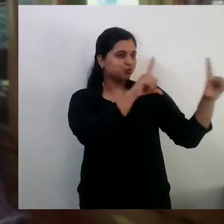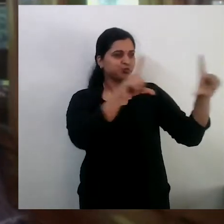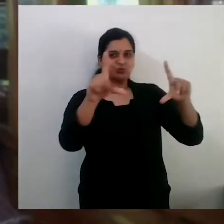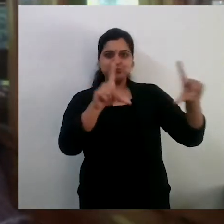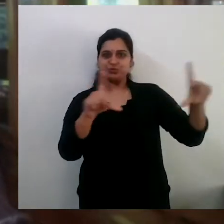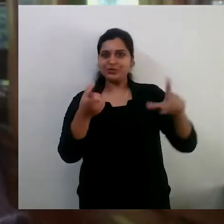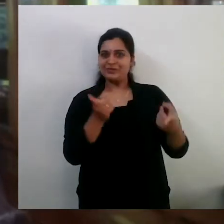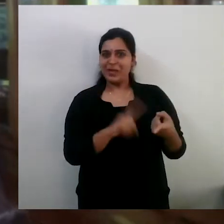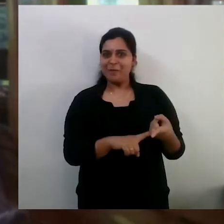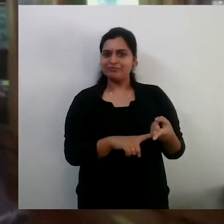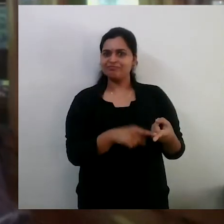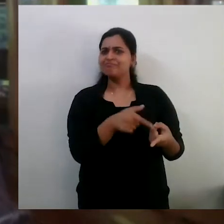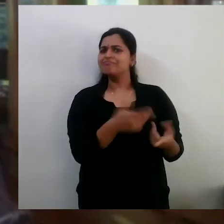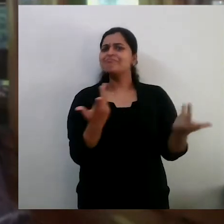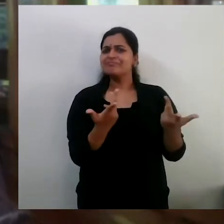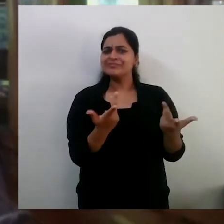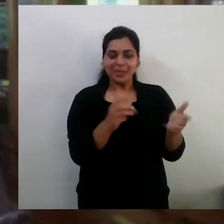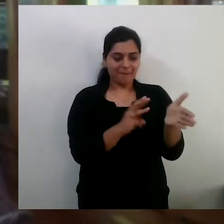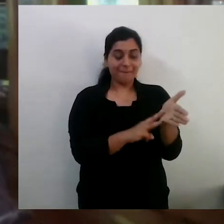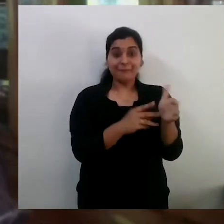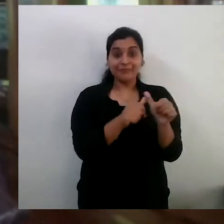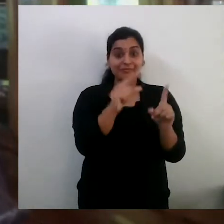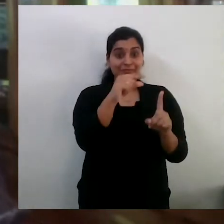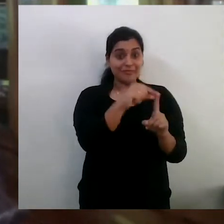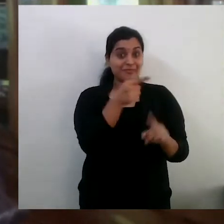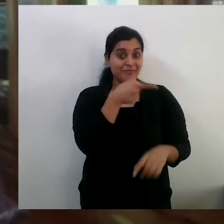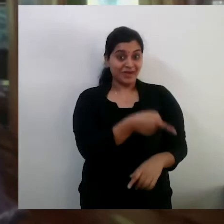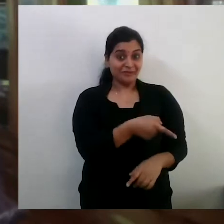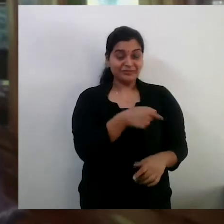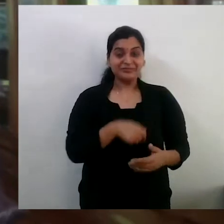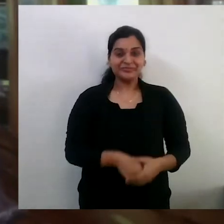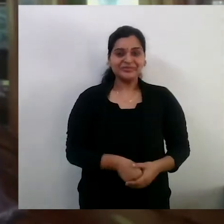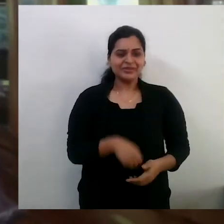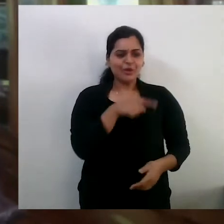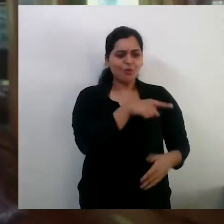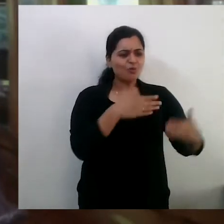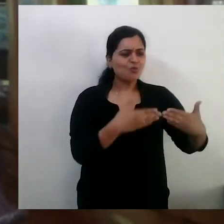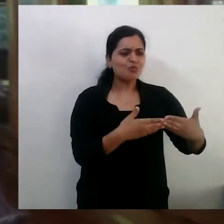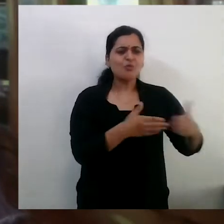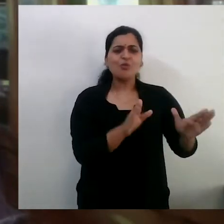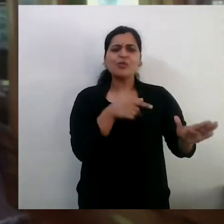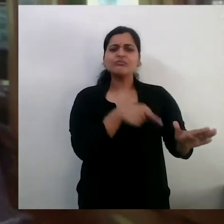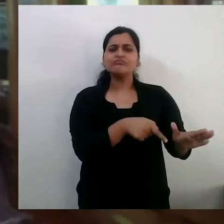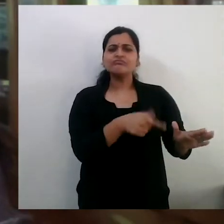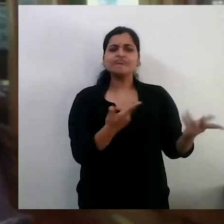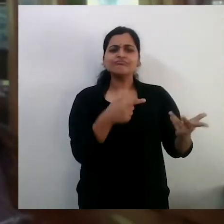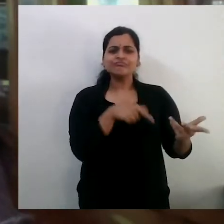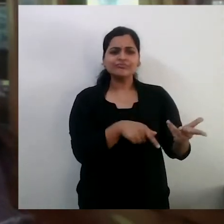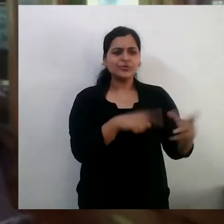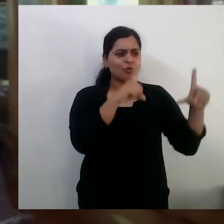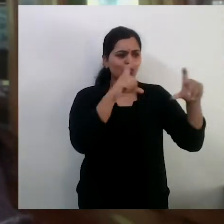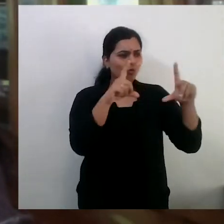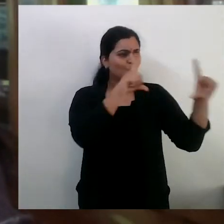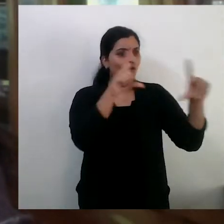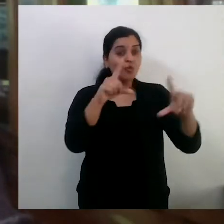its museums. It is MAP, which has not only opened its doors as a museum, but